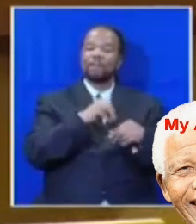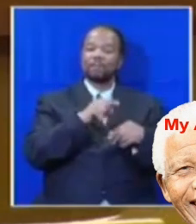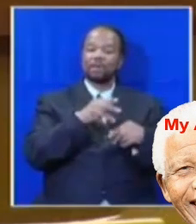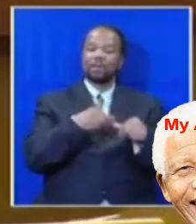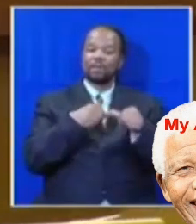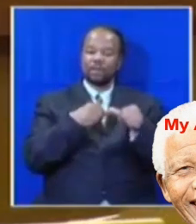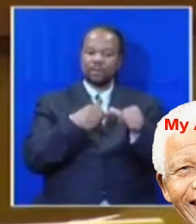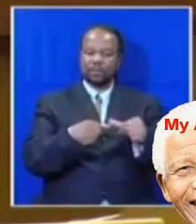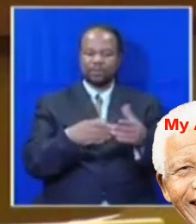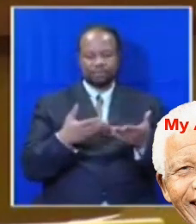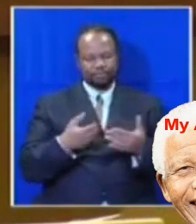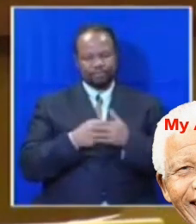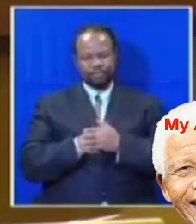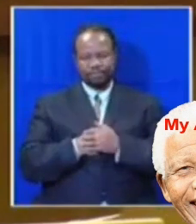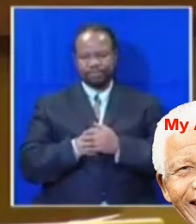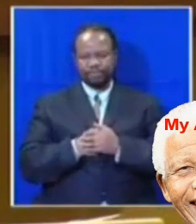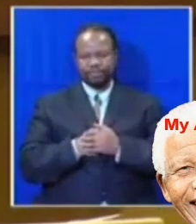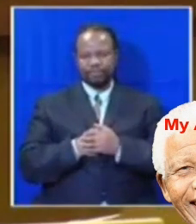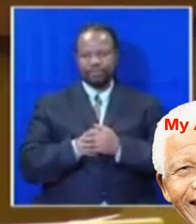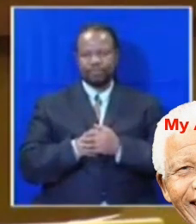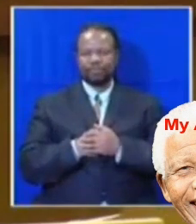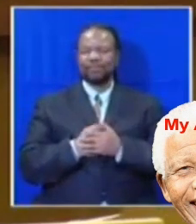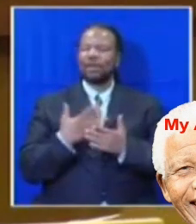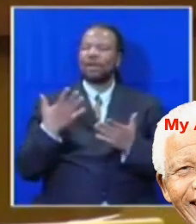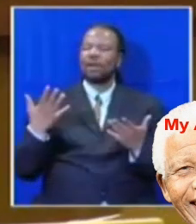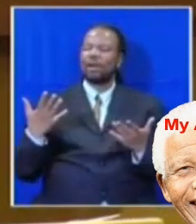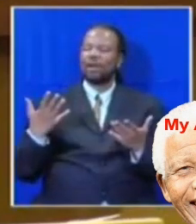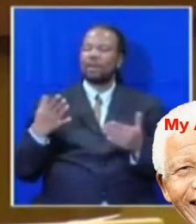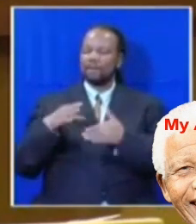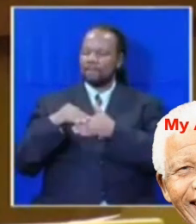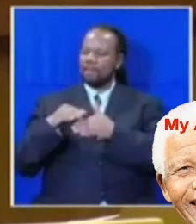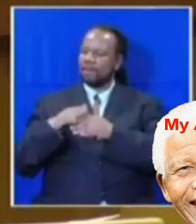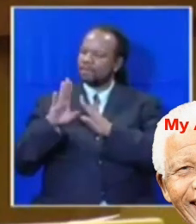Chair, whilst we are pained by these All the antics honorable members.